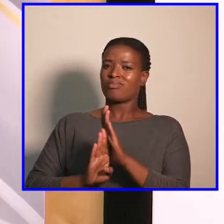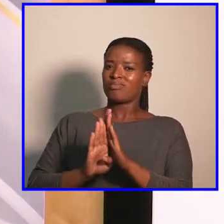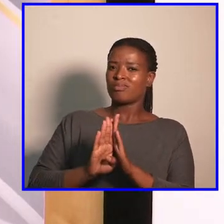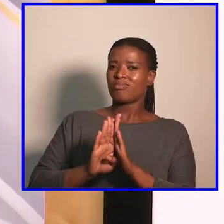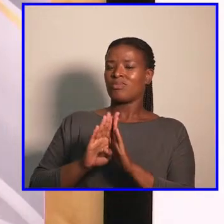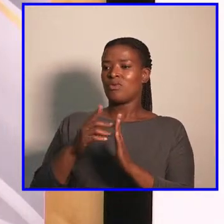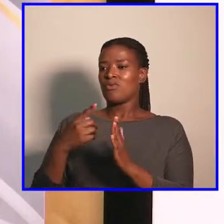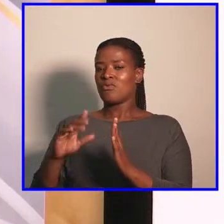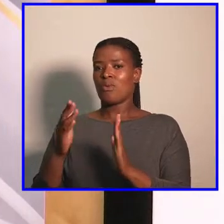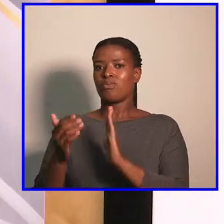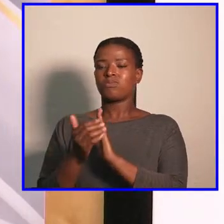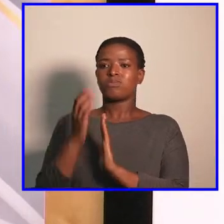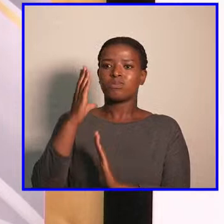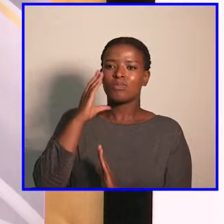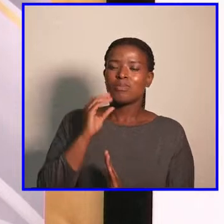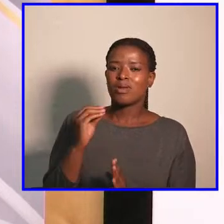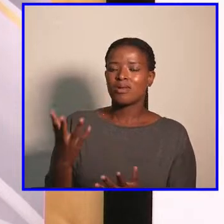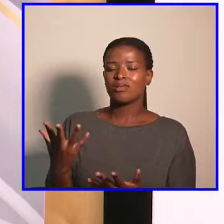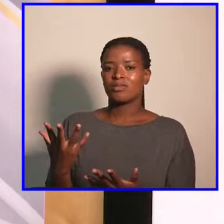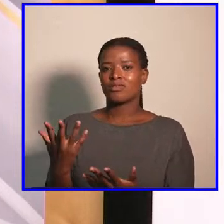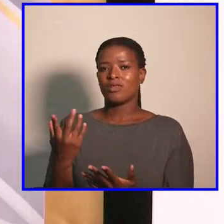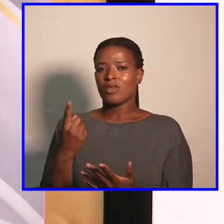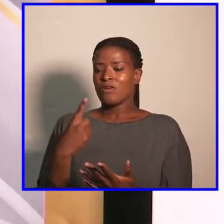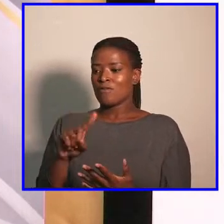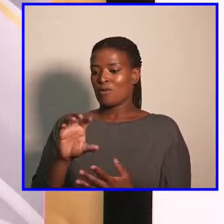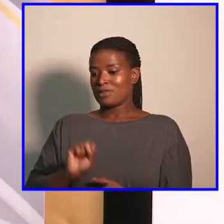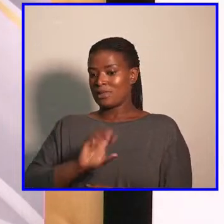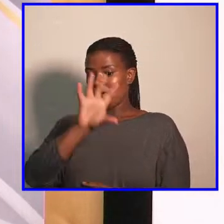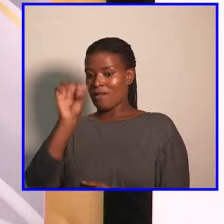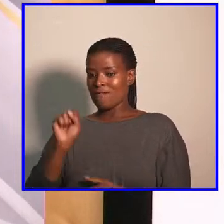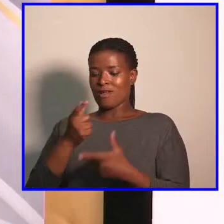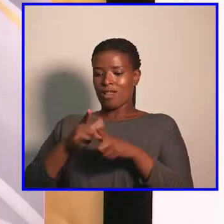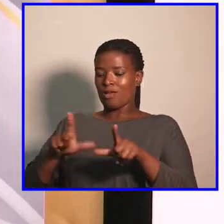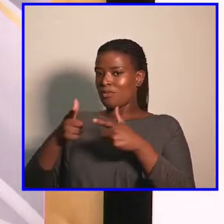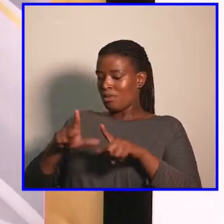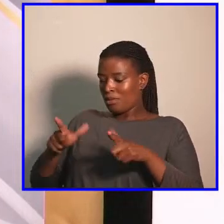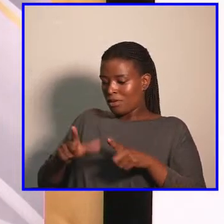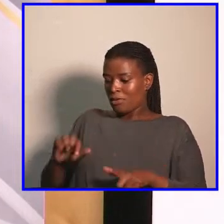lived experiences of South Africans.